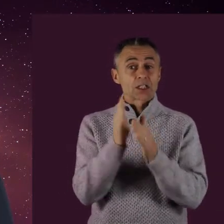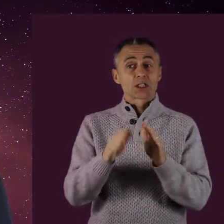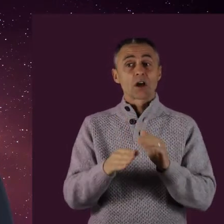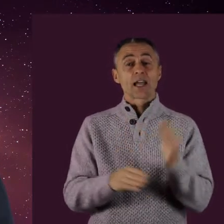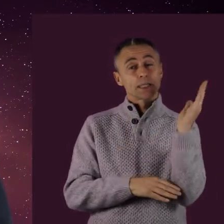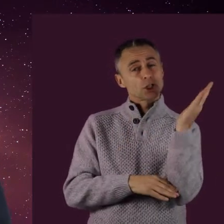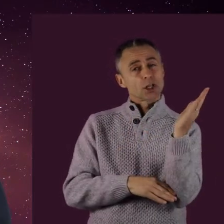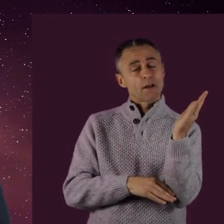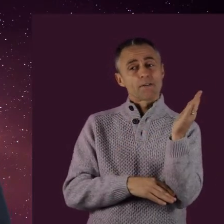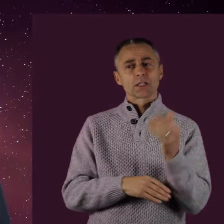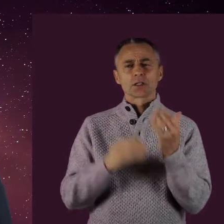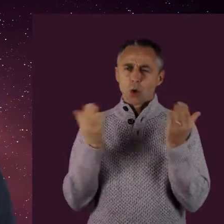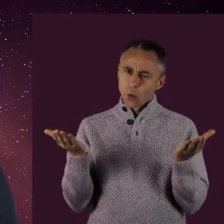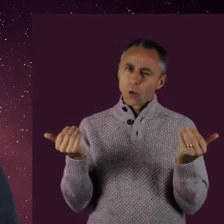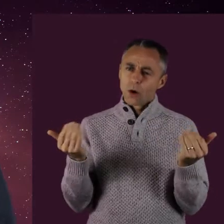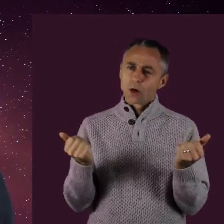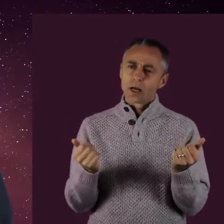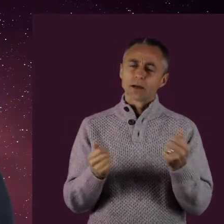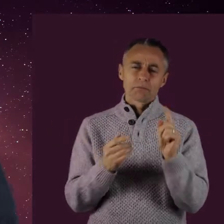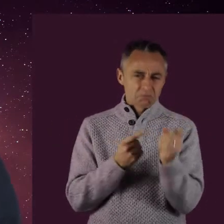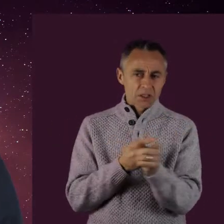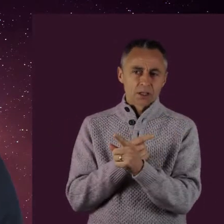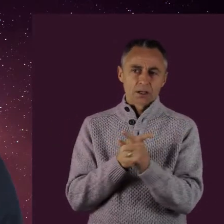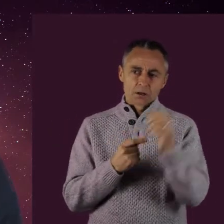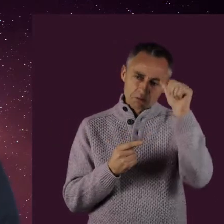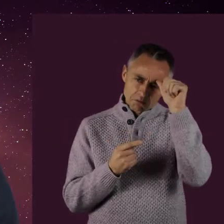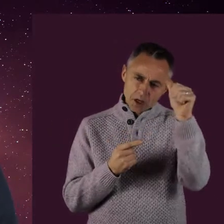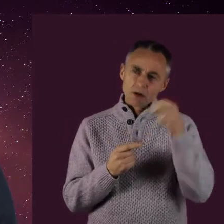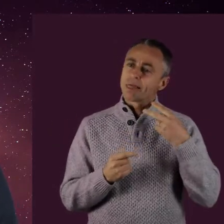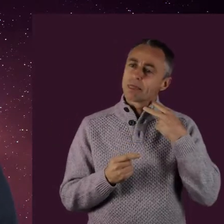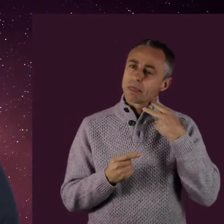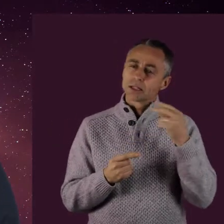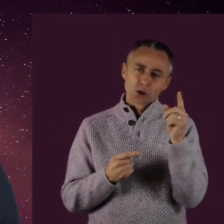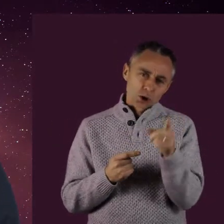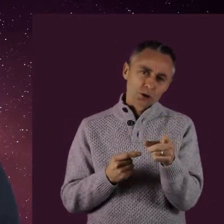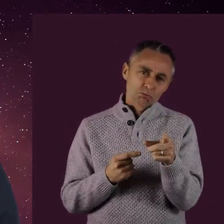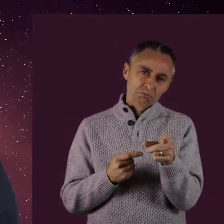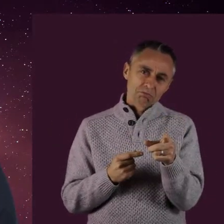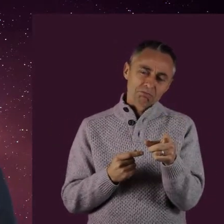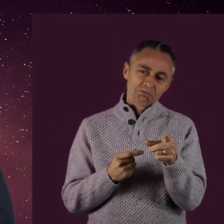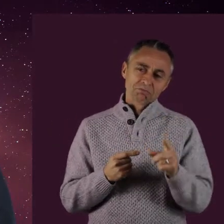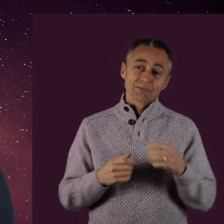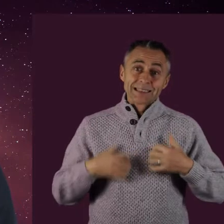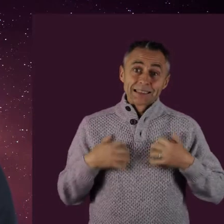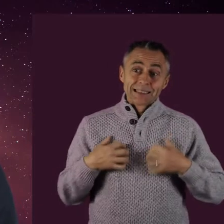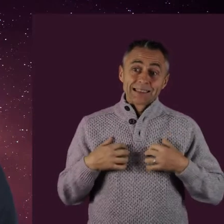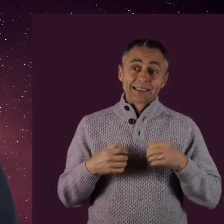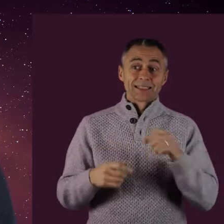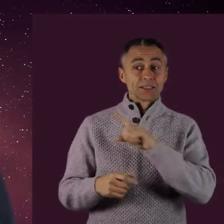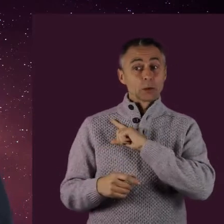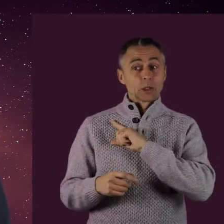a welcome to you as well. Please know that we miss you and we can't wait to be back meeting with you again